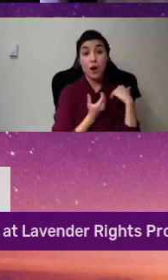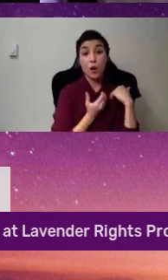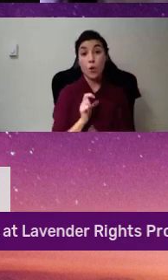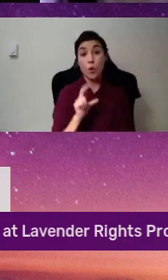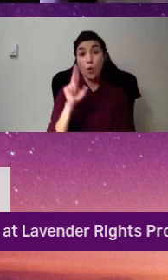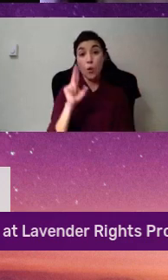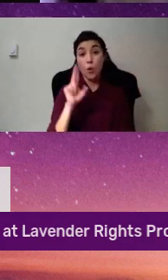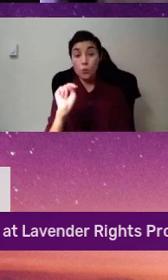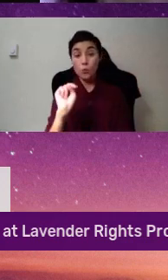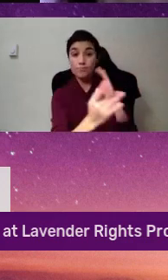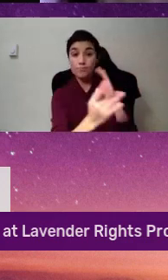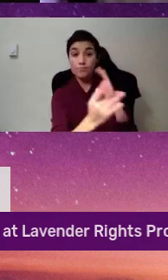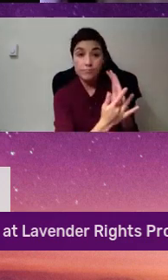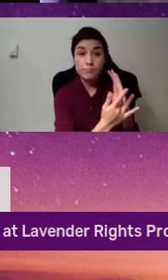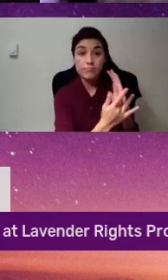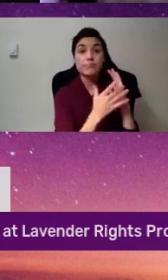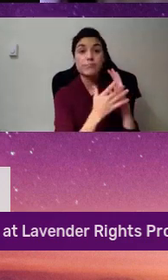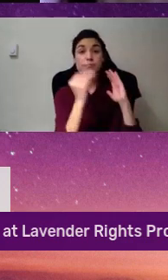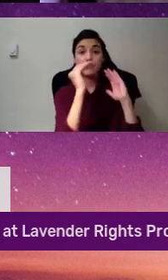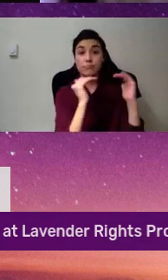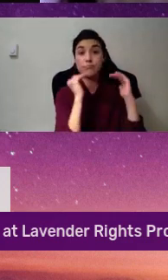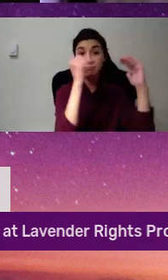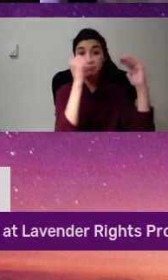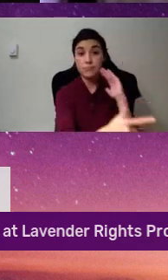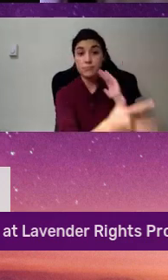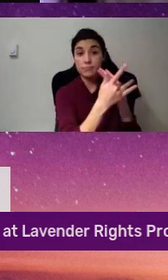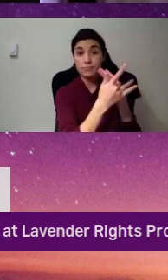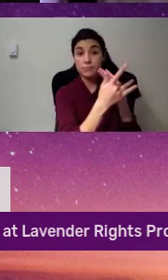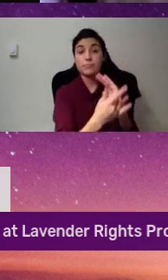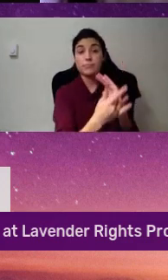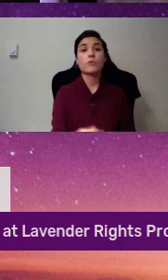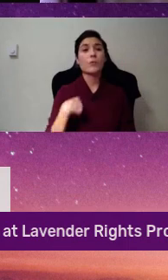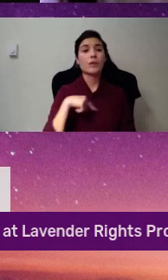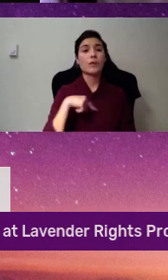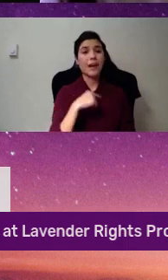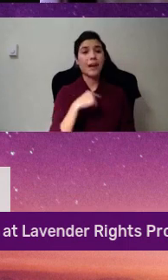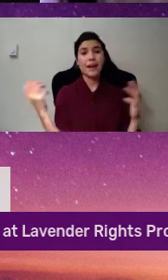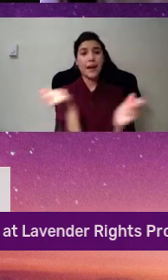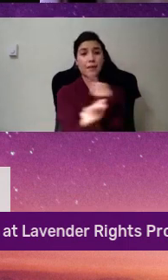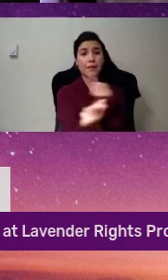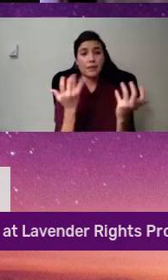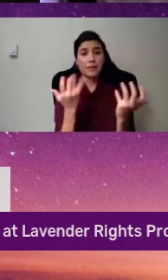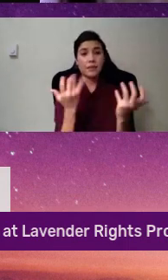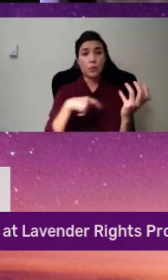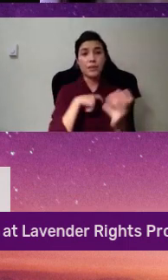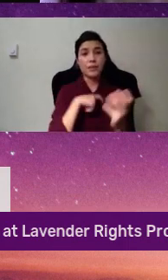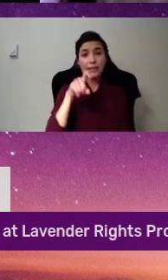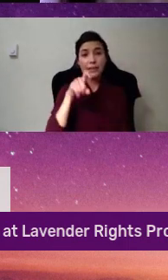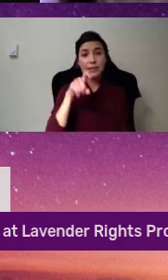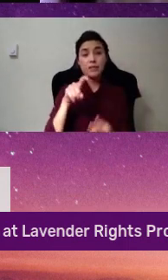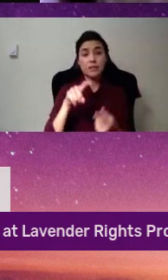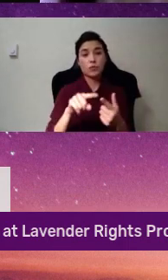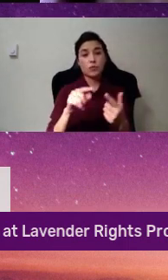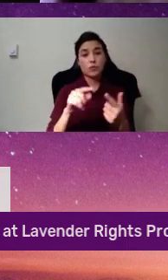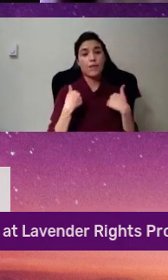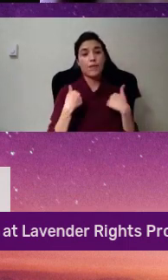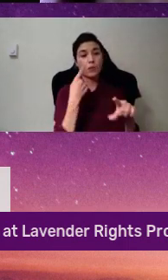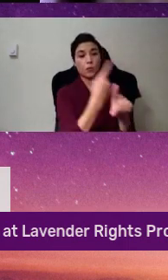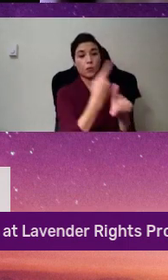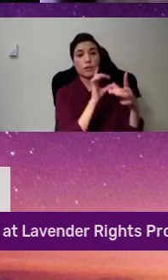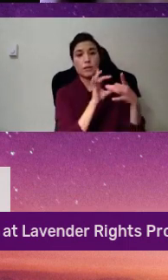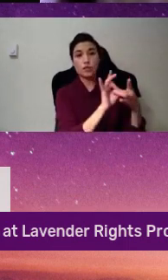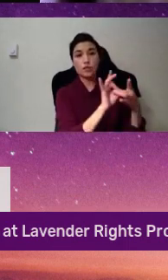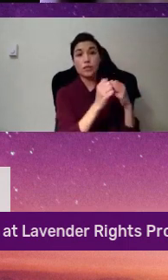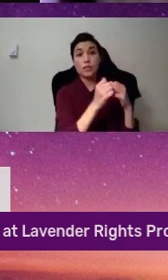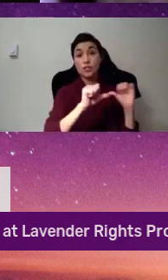advancement. We had everything that we needed to be in right relationship with one another and with the land.